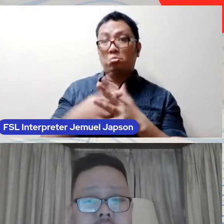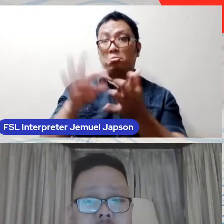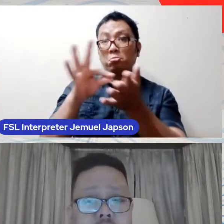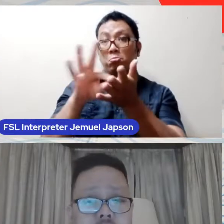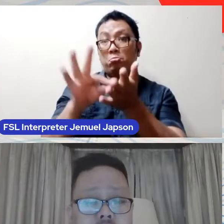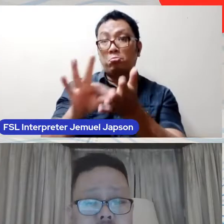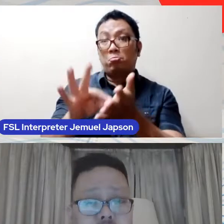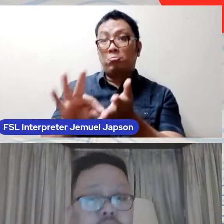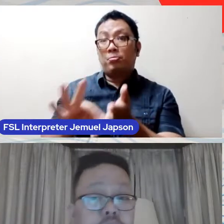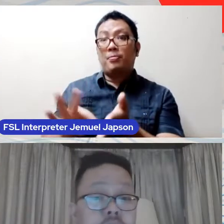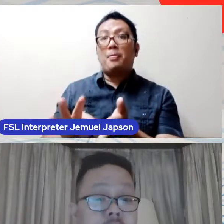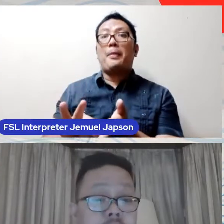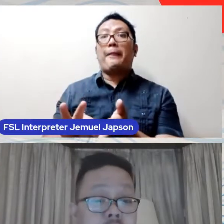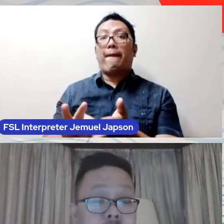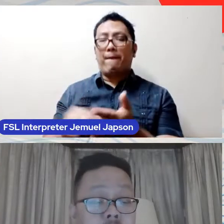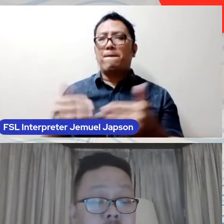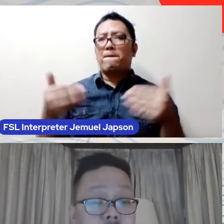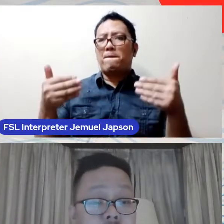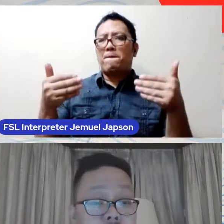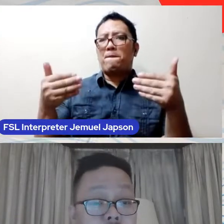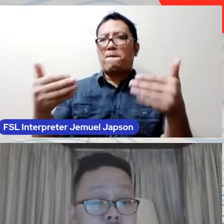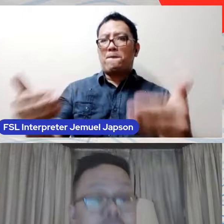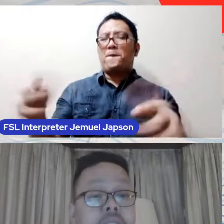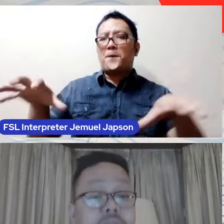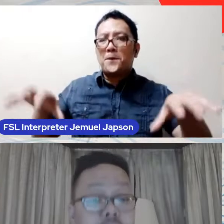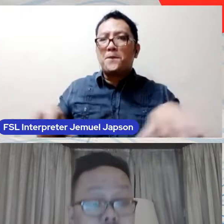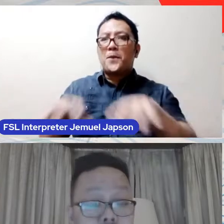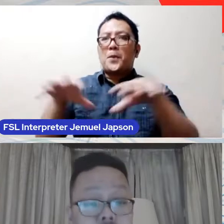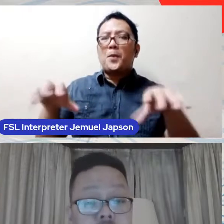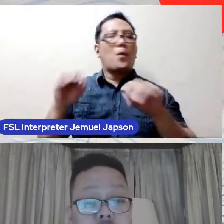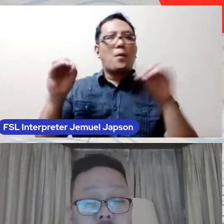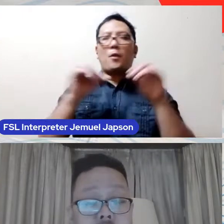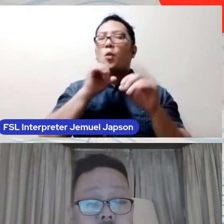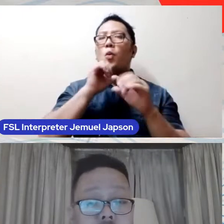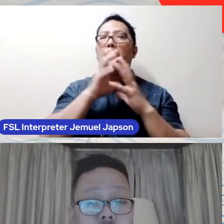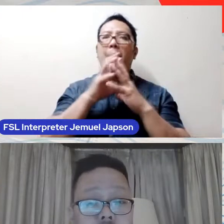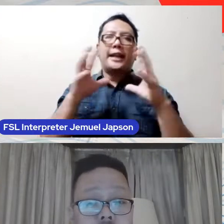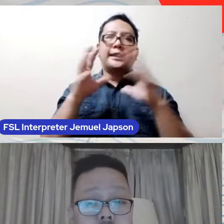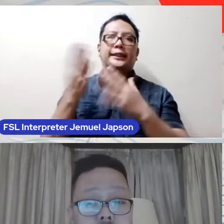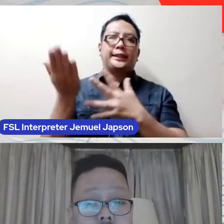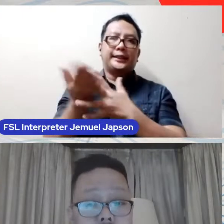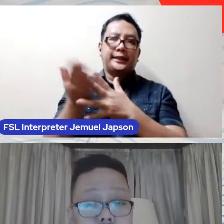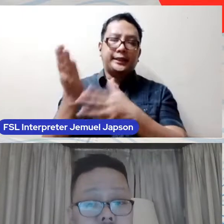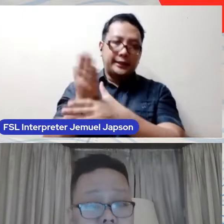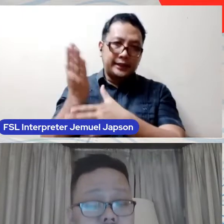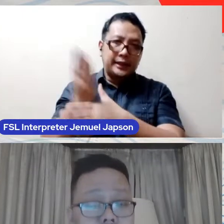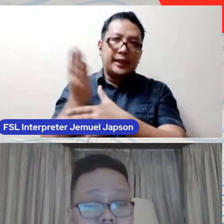etc., medyo tuloy-tuloy naman yung trabaho. Wala namang malaking disruptions. So,